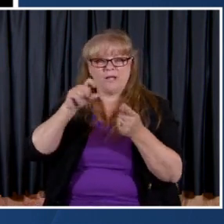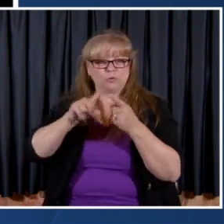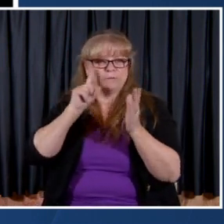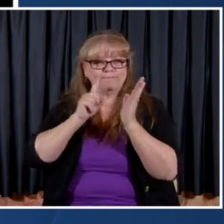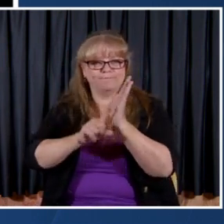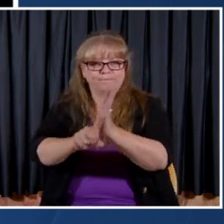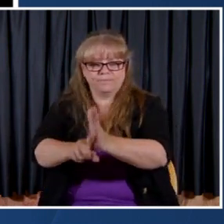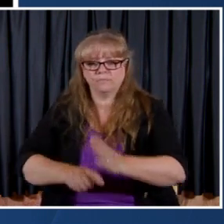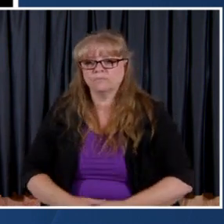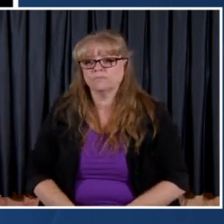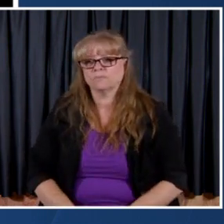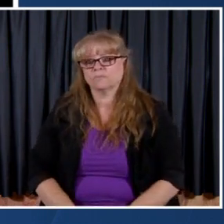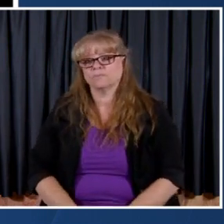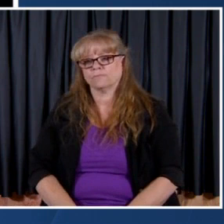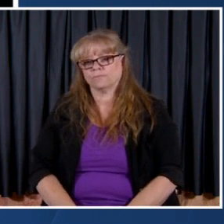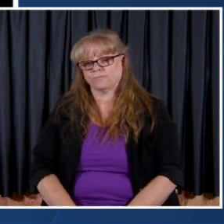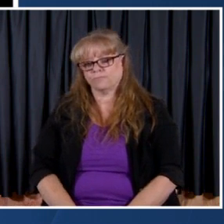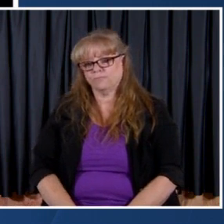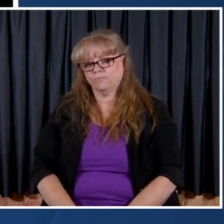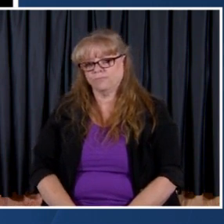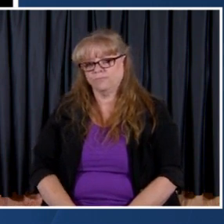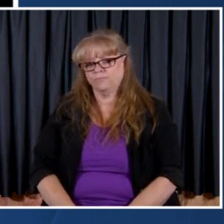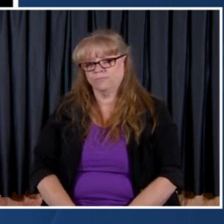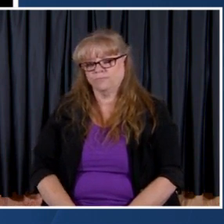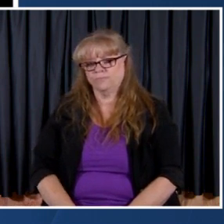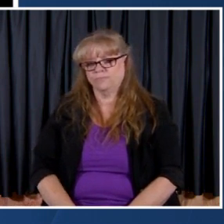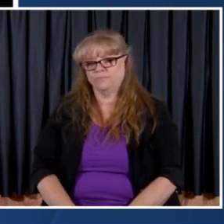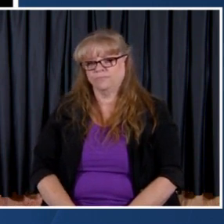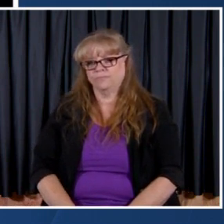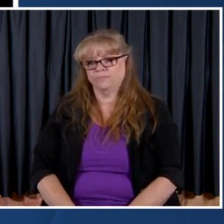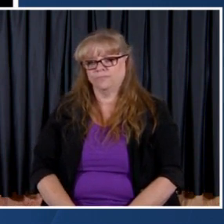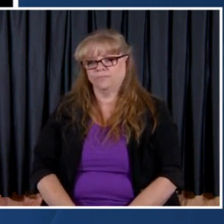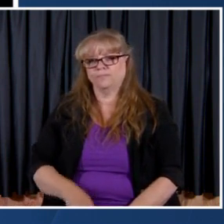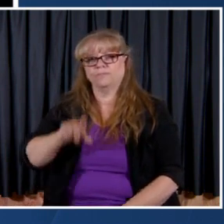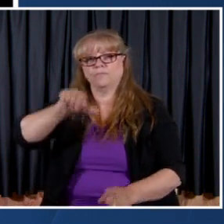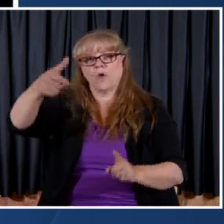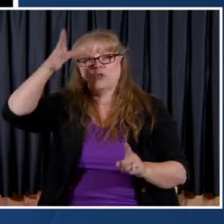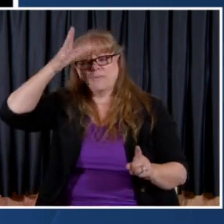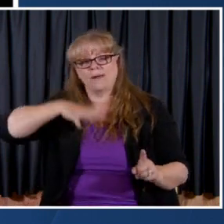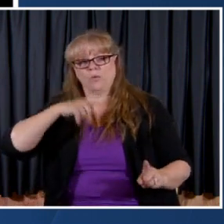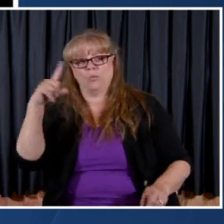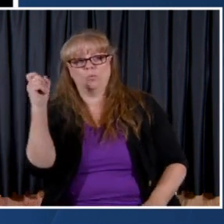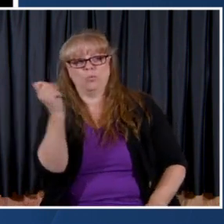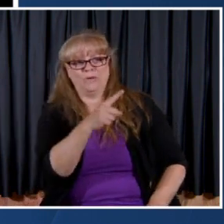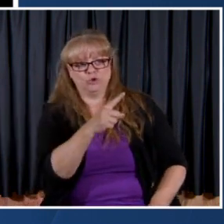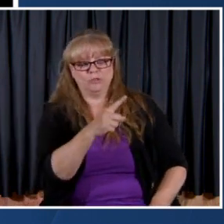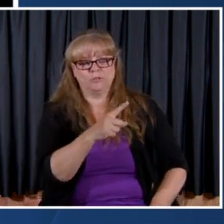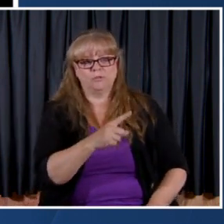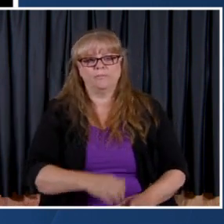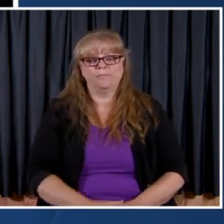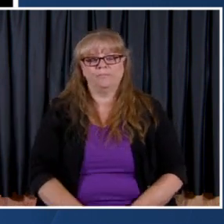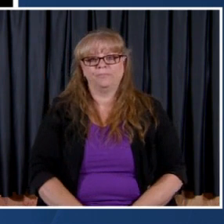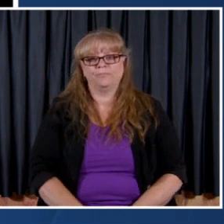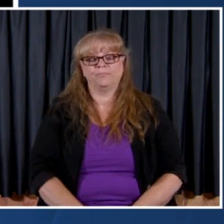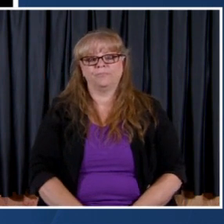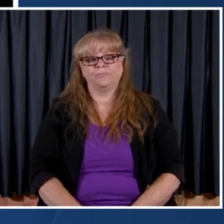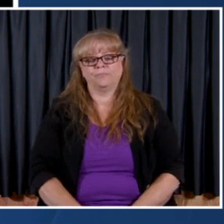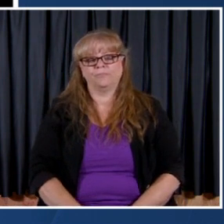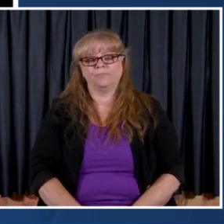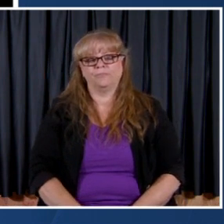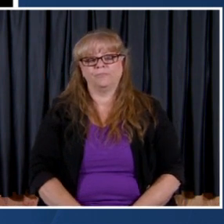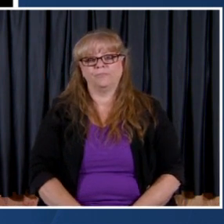Hi, Governor Polis. Derek Draplin here with the Center Square. Earlier this week, Colorado Parks and Wildlife announced it was extending its camping